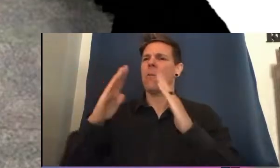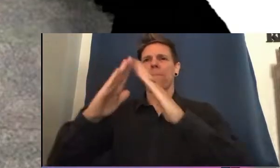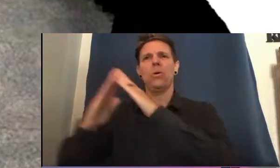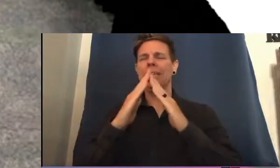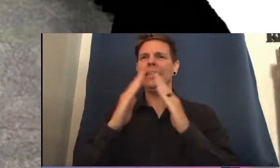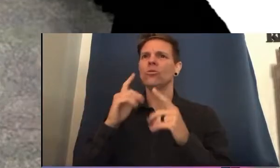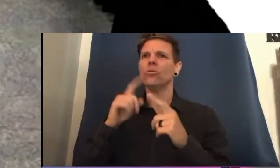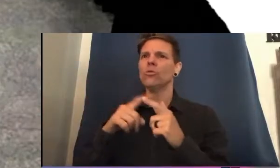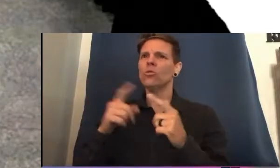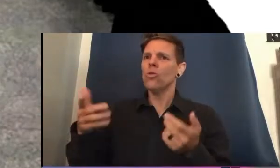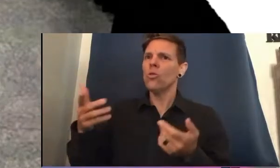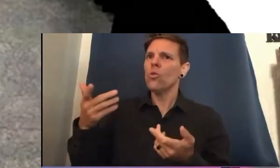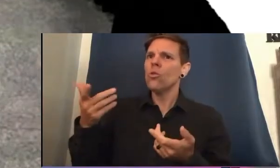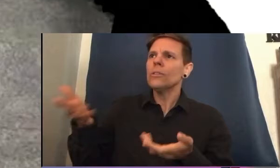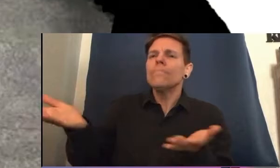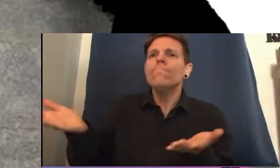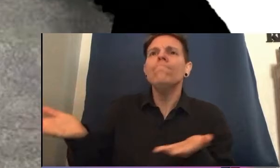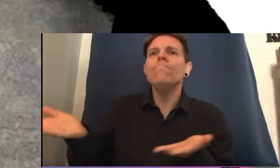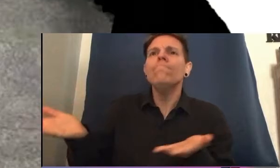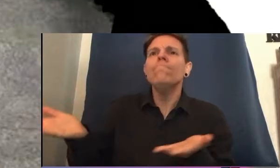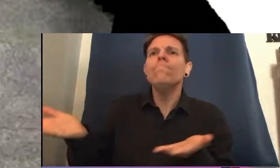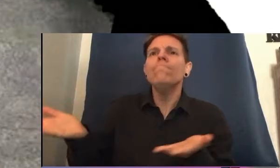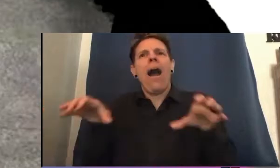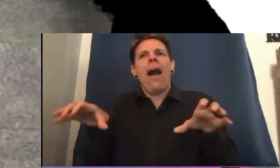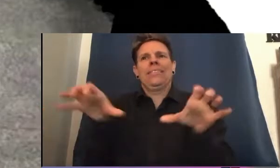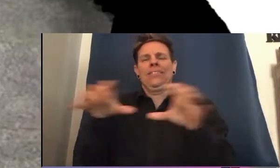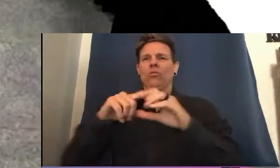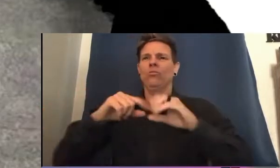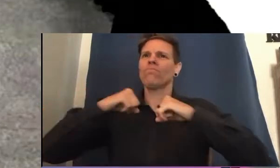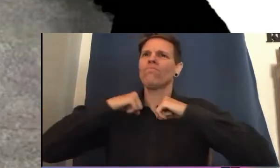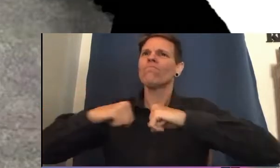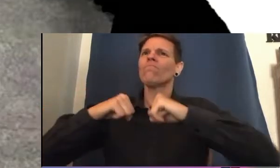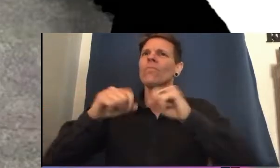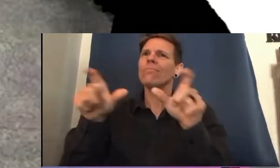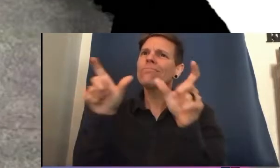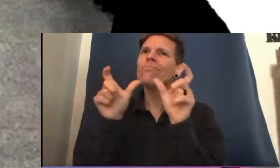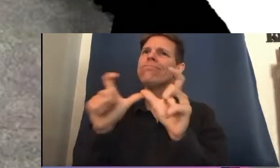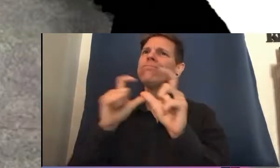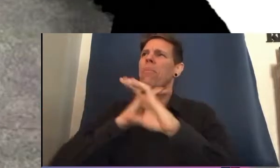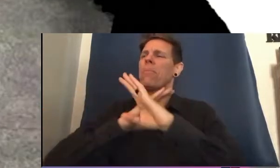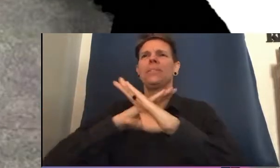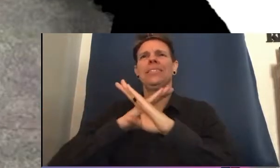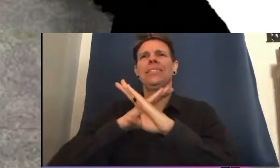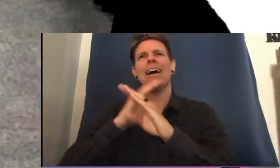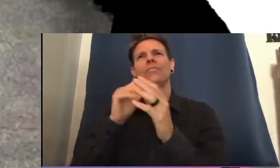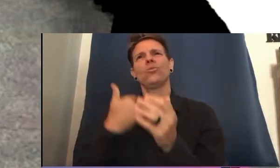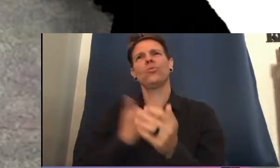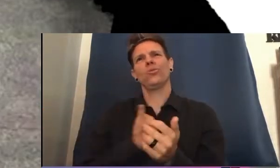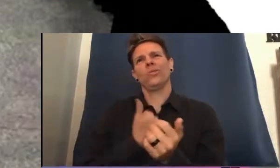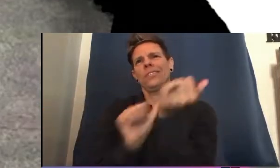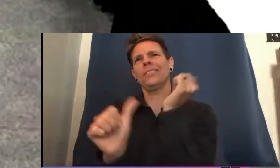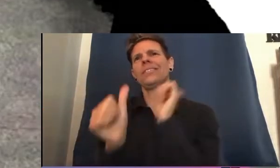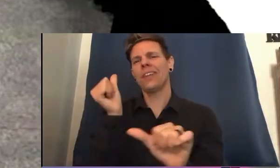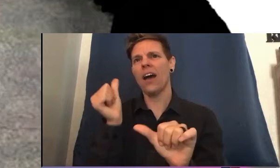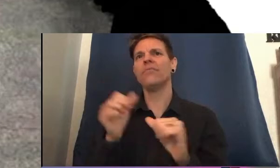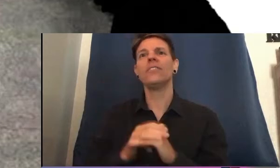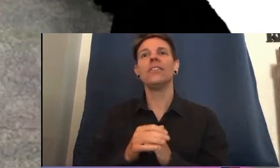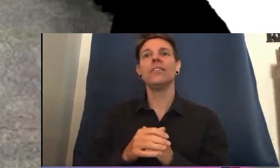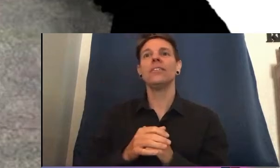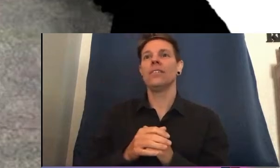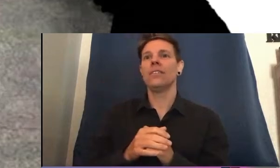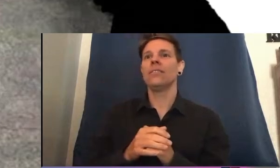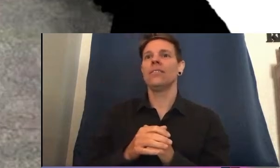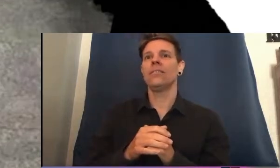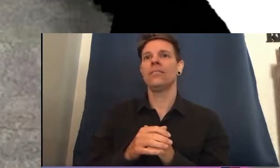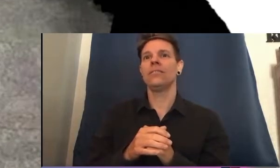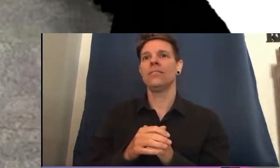take action and prevent suicide in our communities by asking about suicide directly and being there for those who